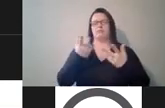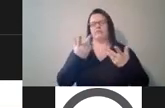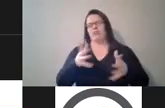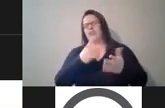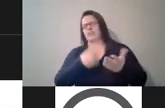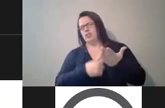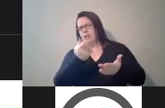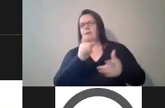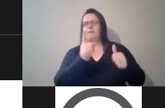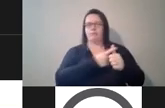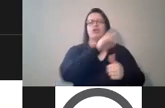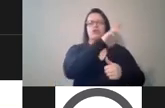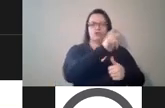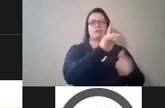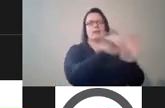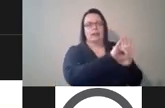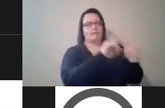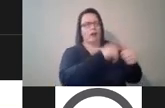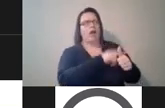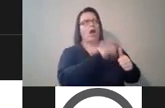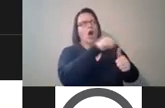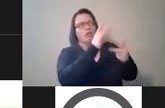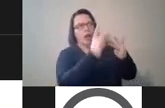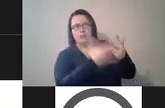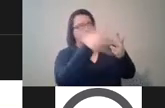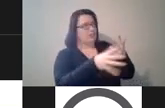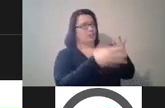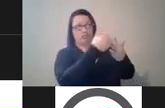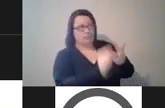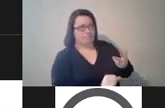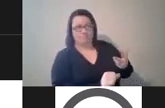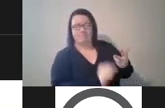have been identified, and all options to kind of mitigate that risk have been attempted.